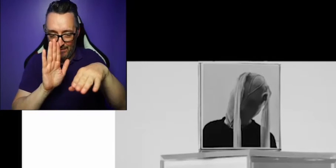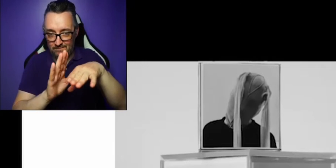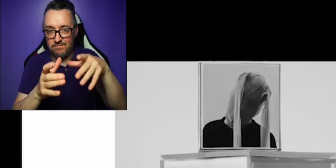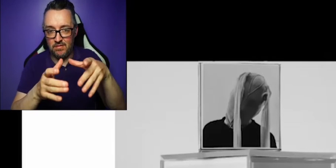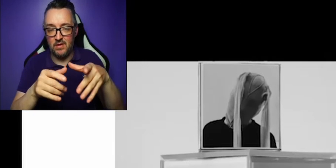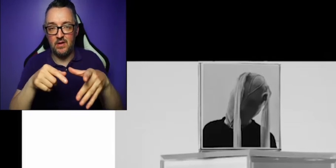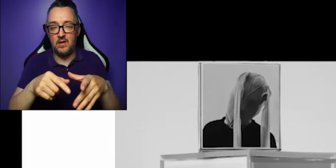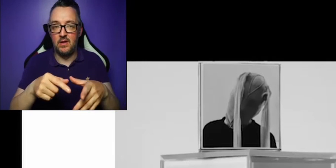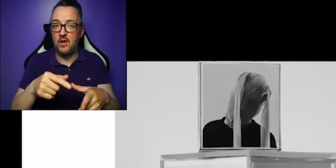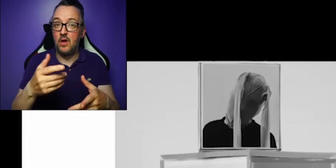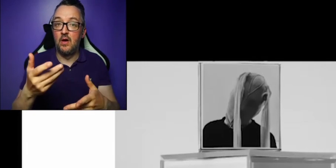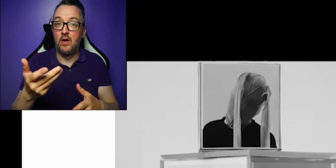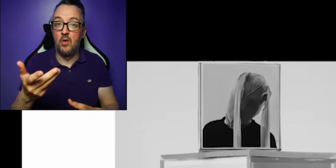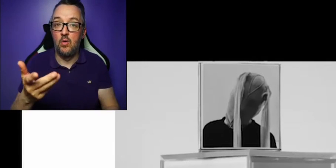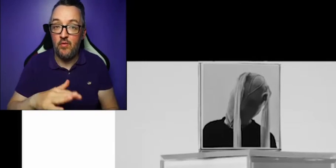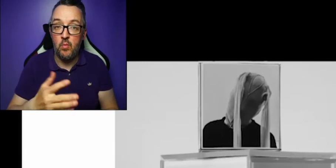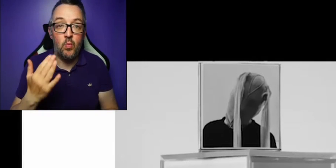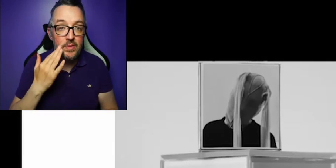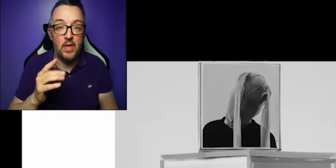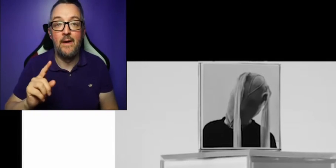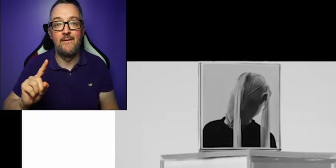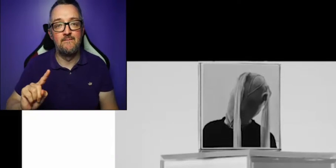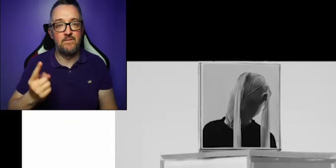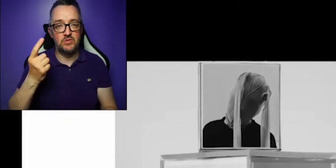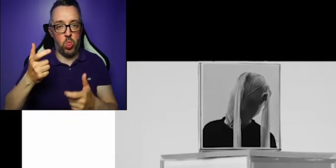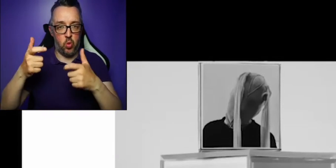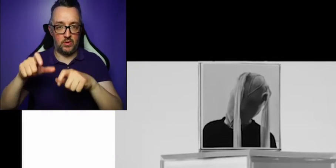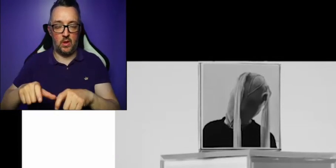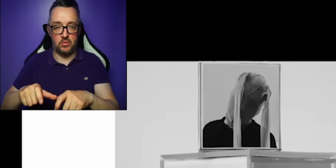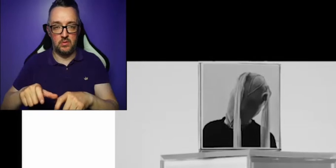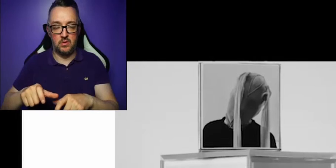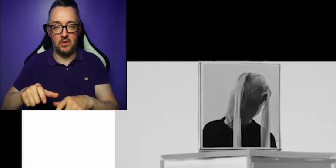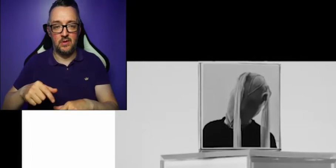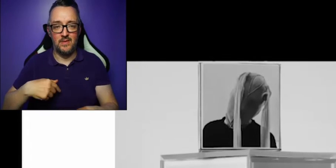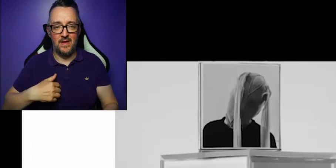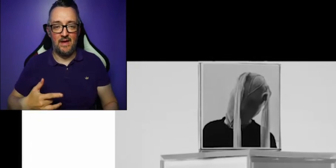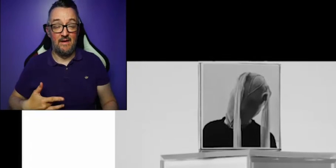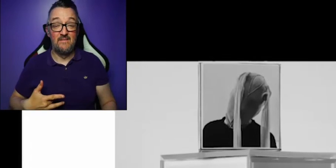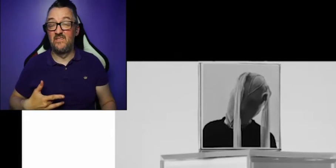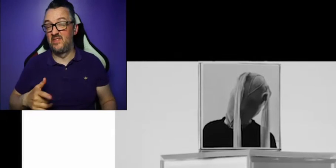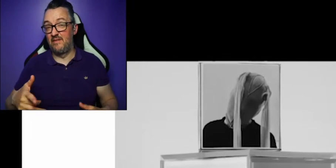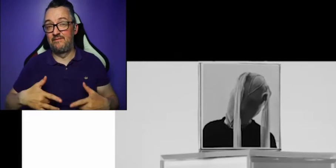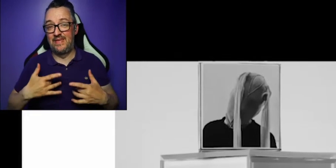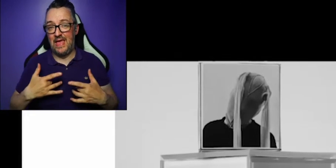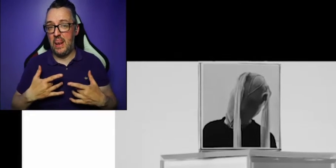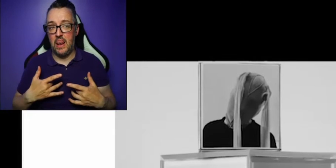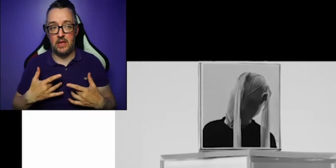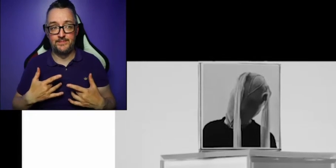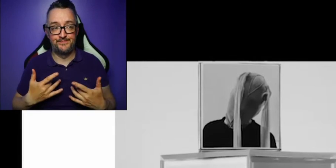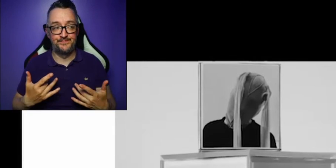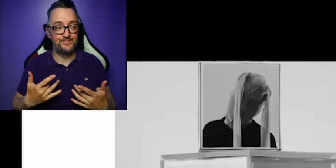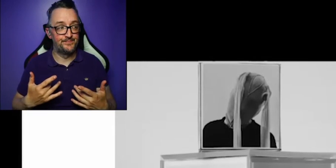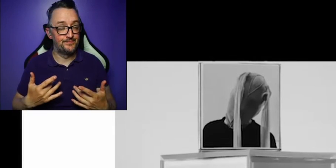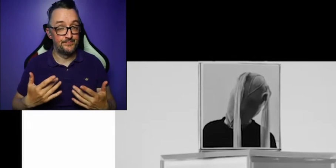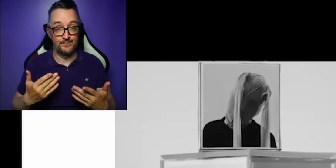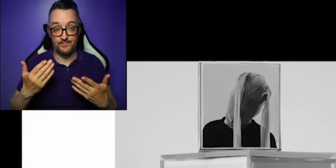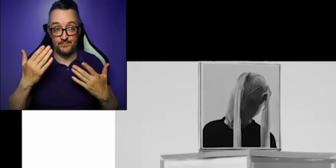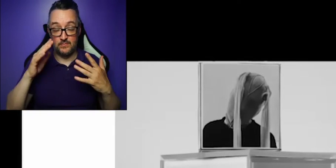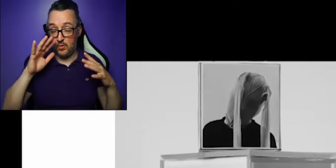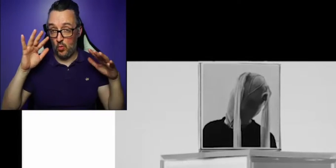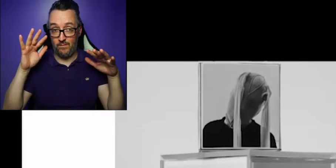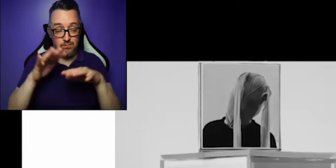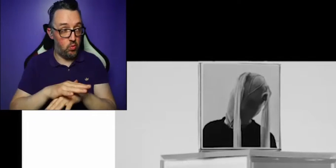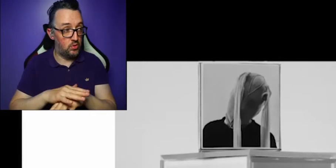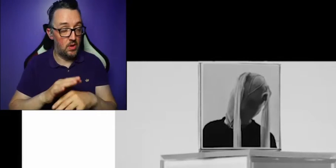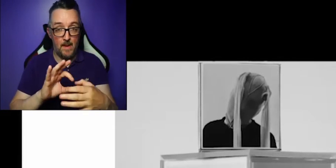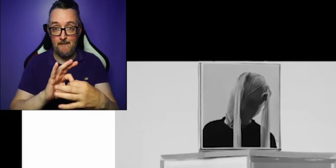photographs from the first lockdown, where I was just feeling very dissociated and disorientated